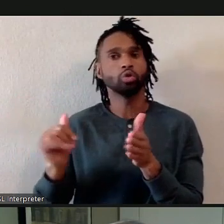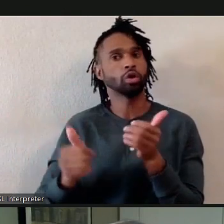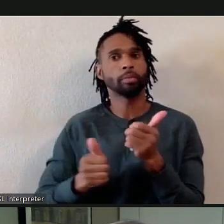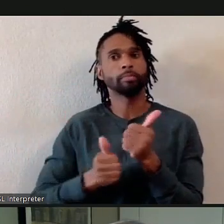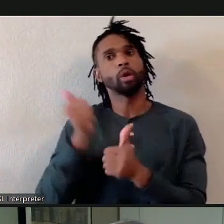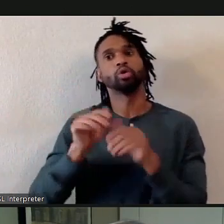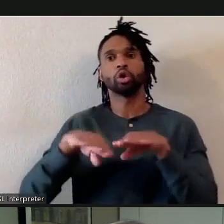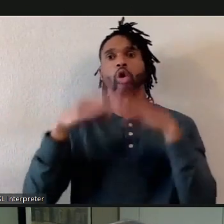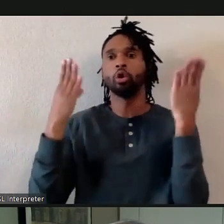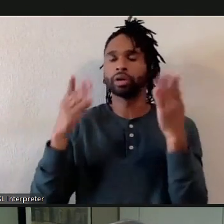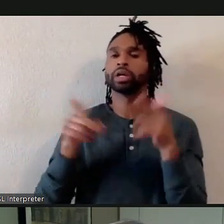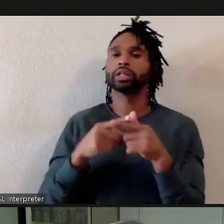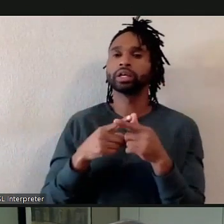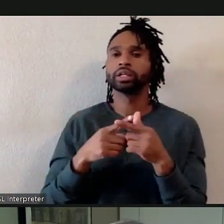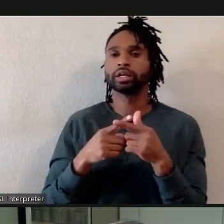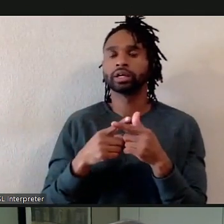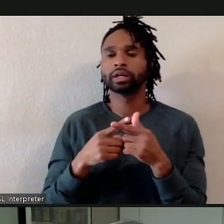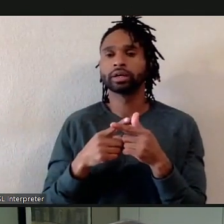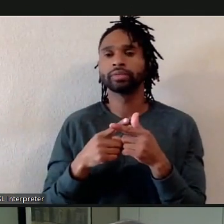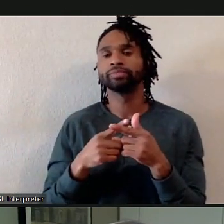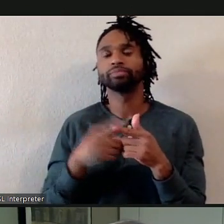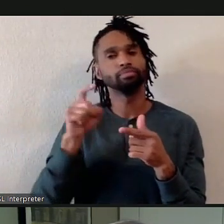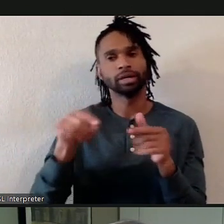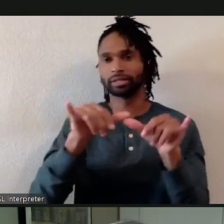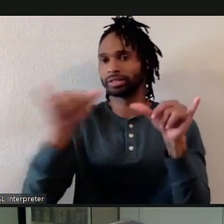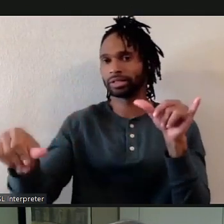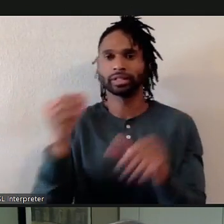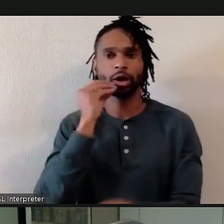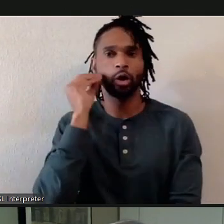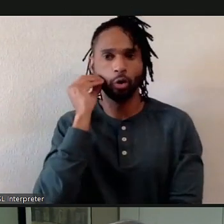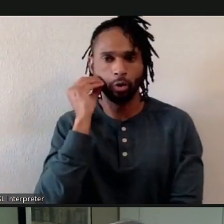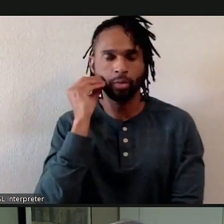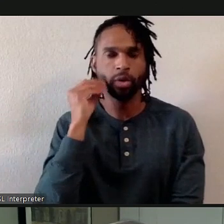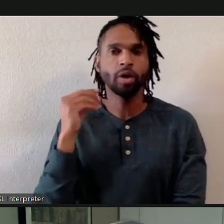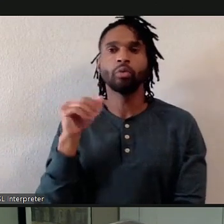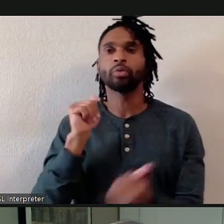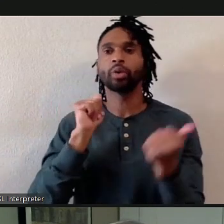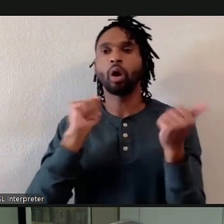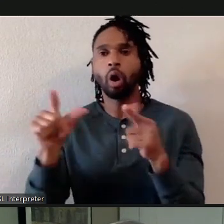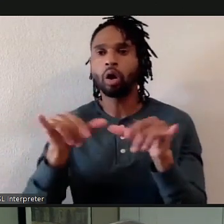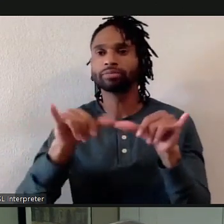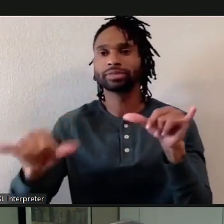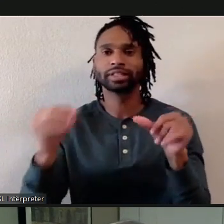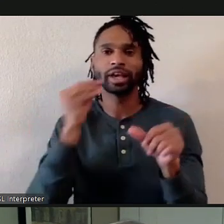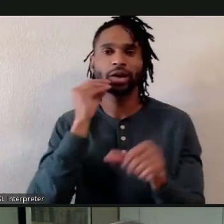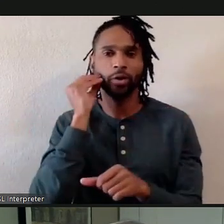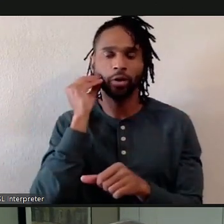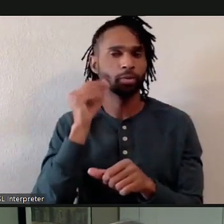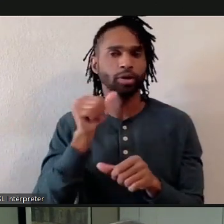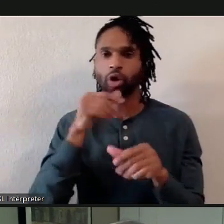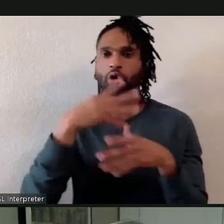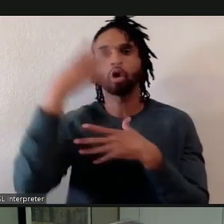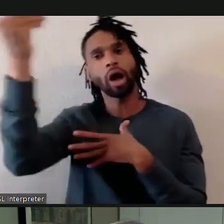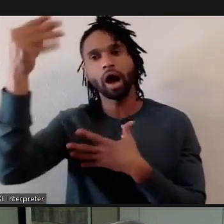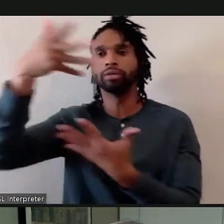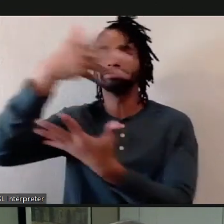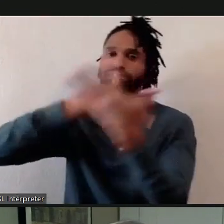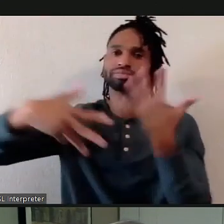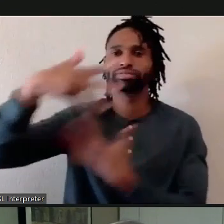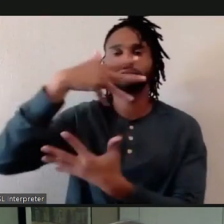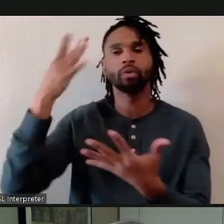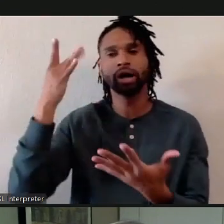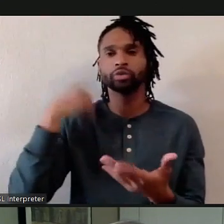at the far side, we are at stay at home, where we all stay and do not go out so that we can